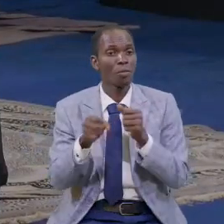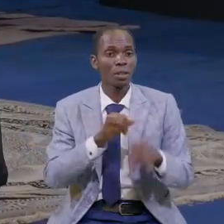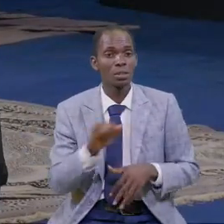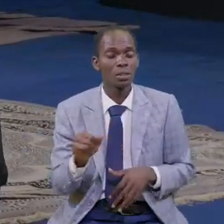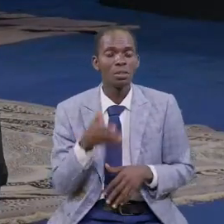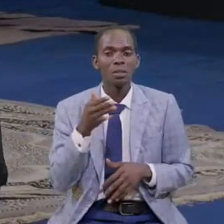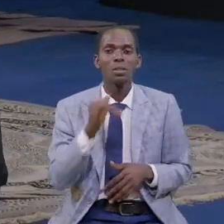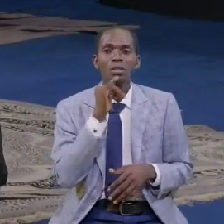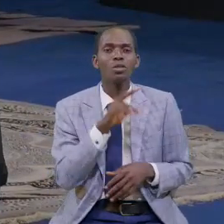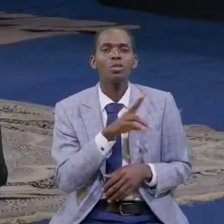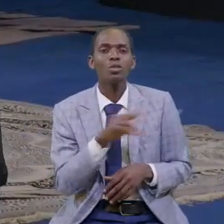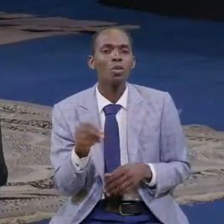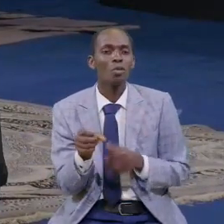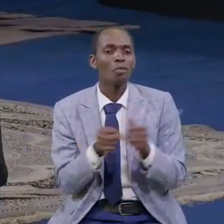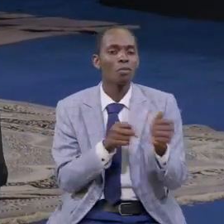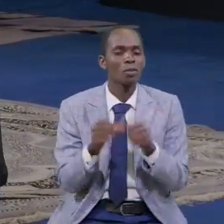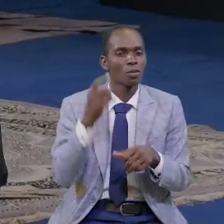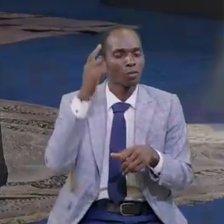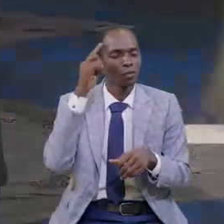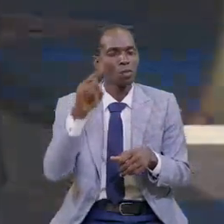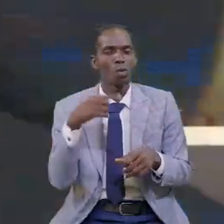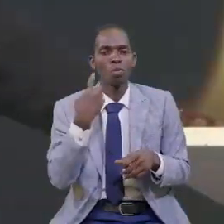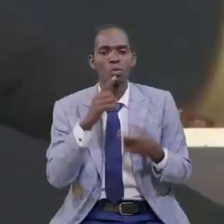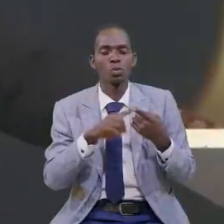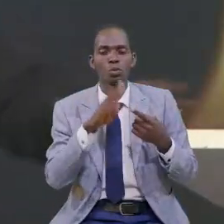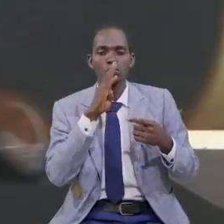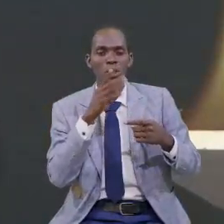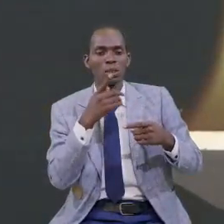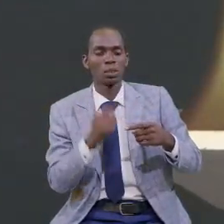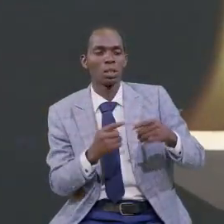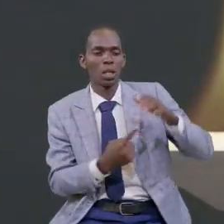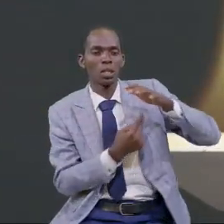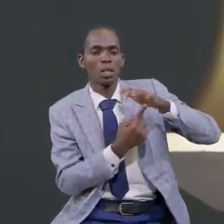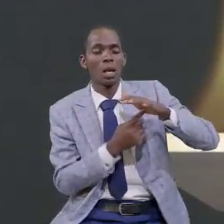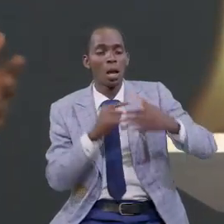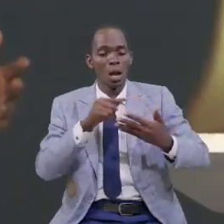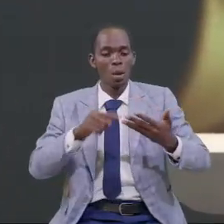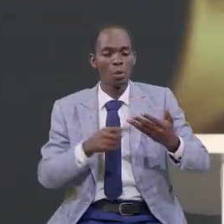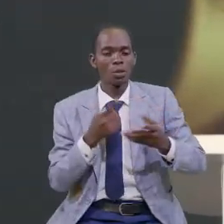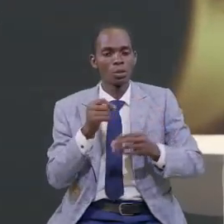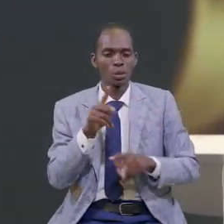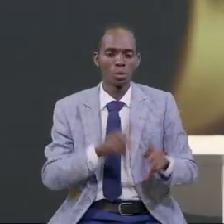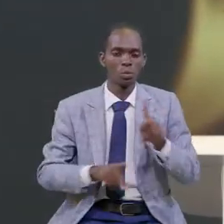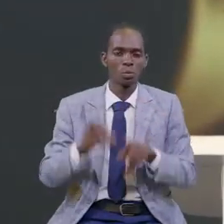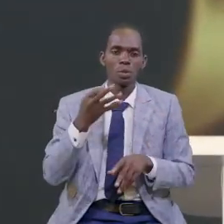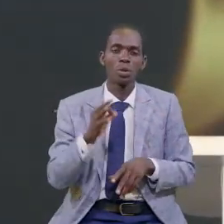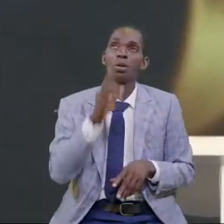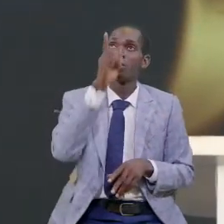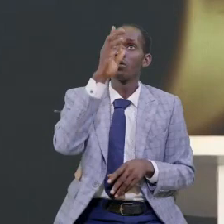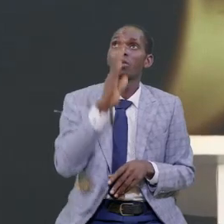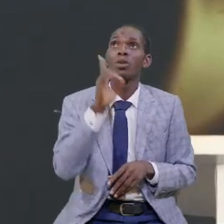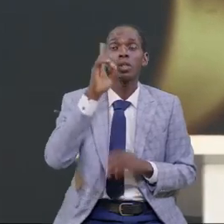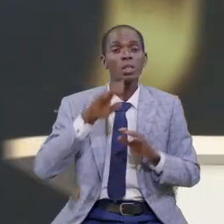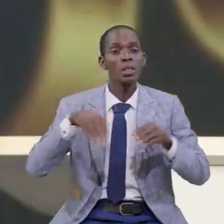for supremacy among the real people of God. He gives us peace. Peace with